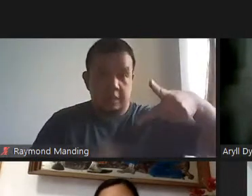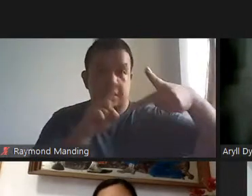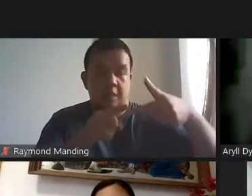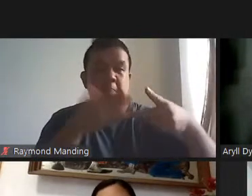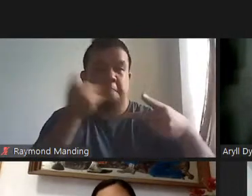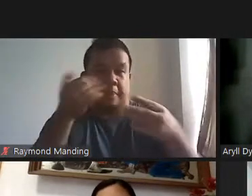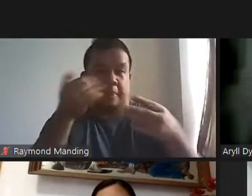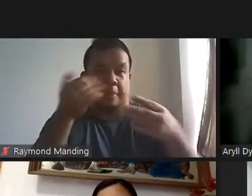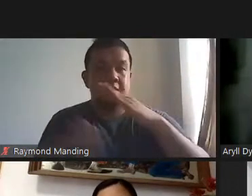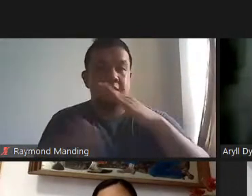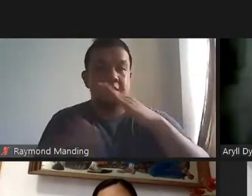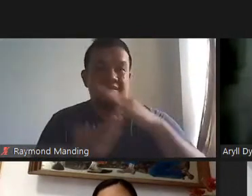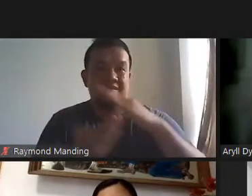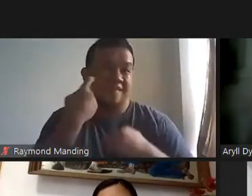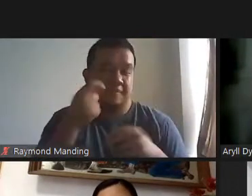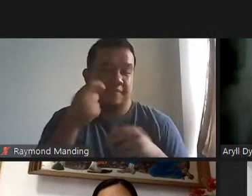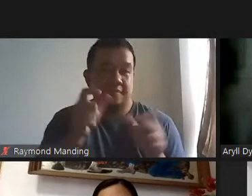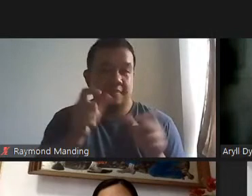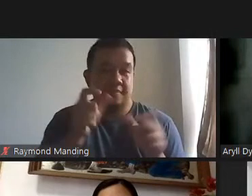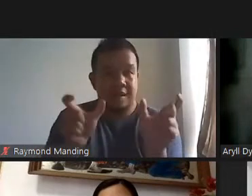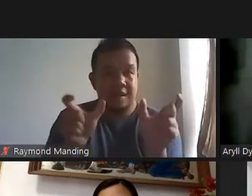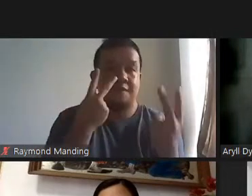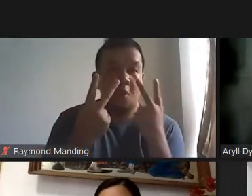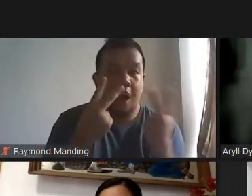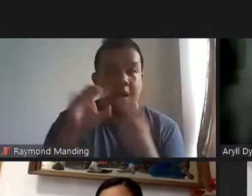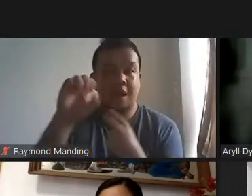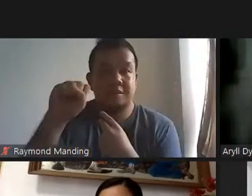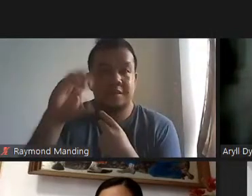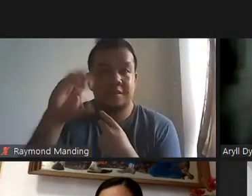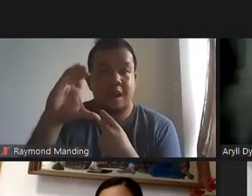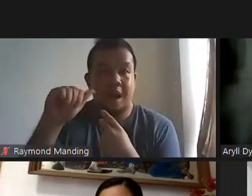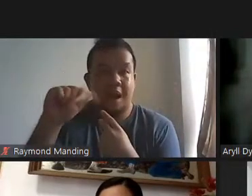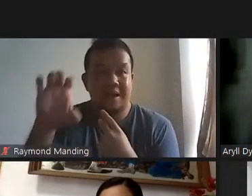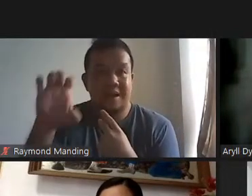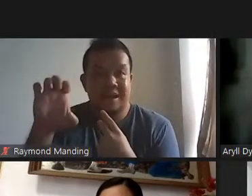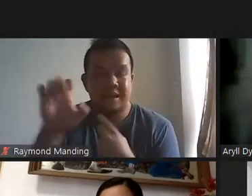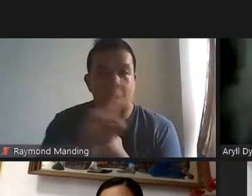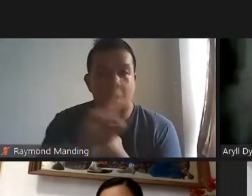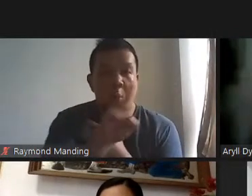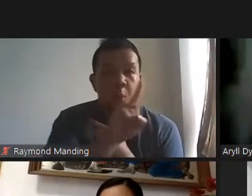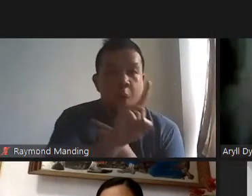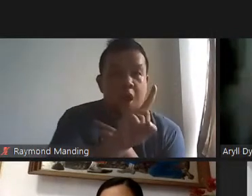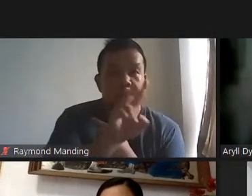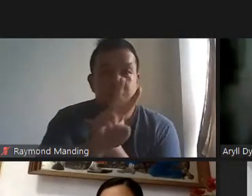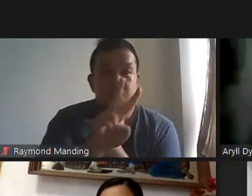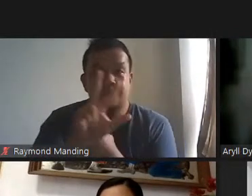And next, I think it's very important na,